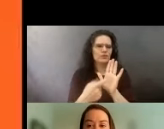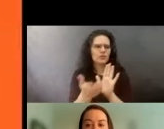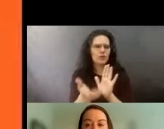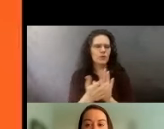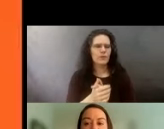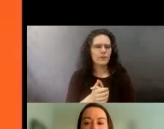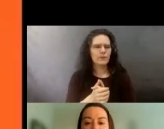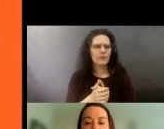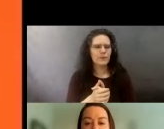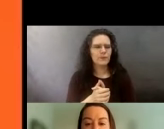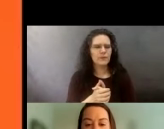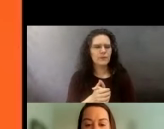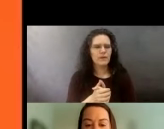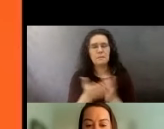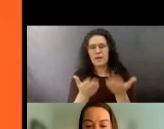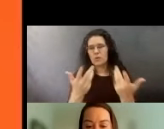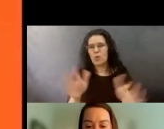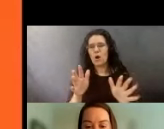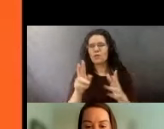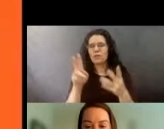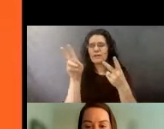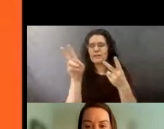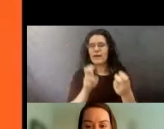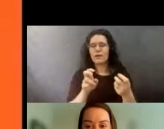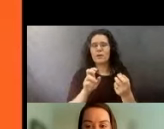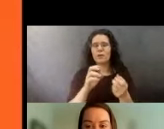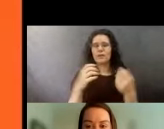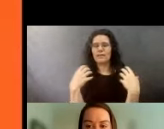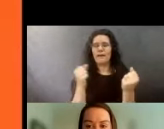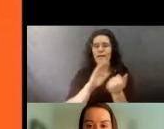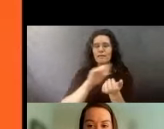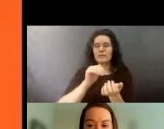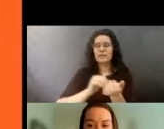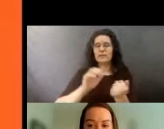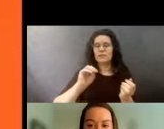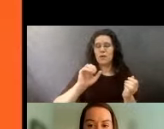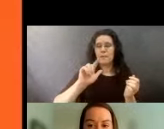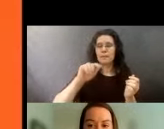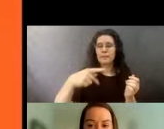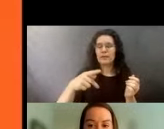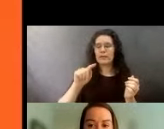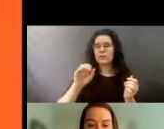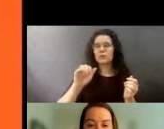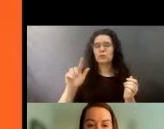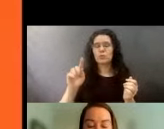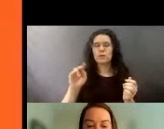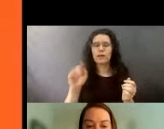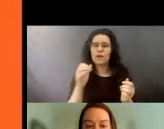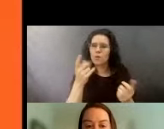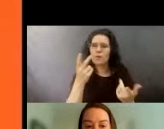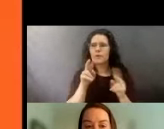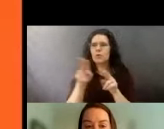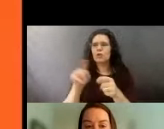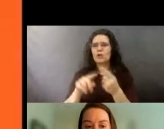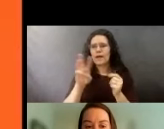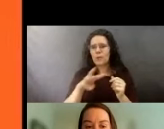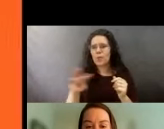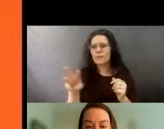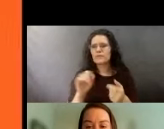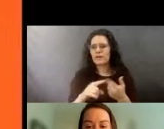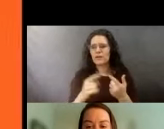you've already downloaded our Health Center MLP Toolkit, or you've been to our website, or you've viewed our webinars,